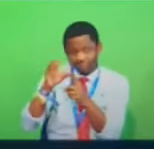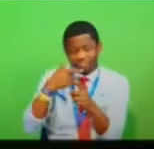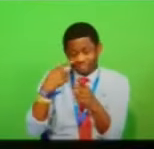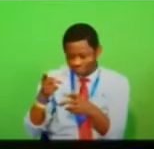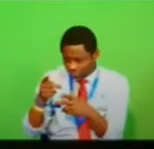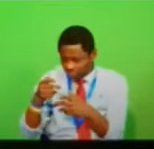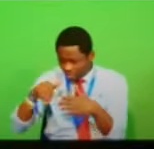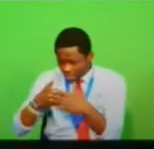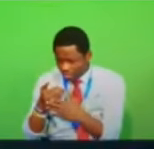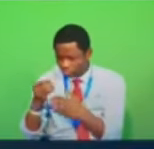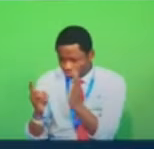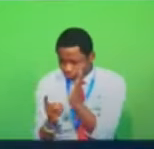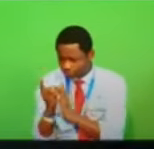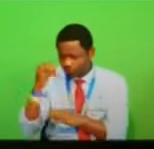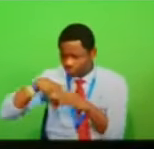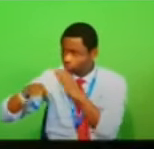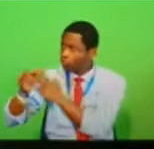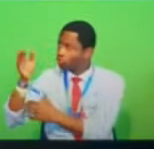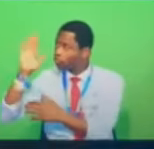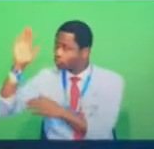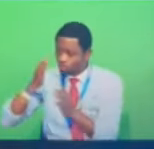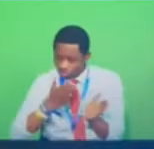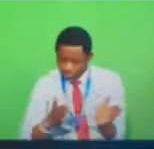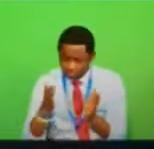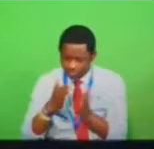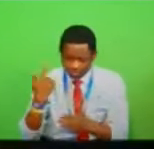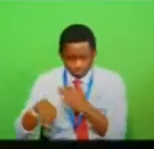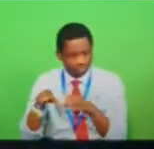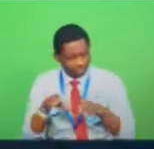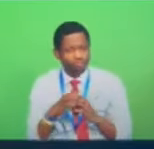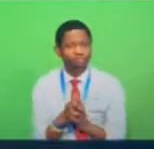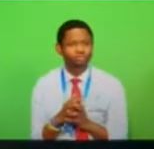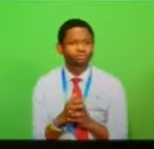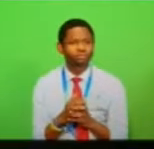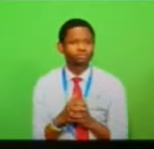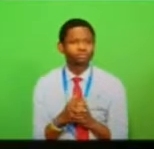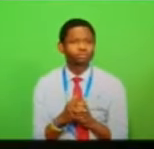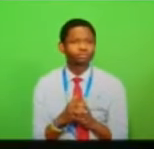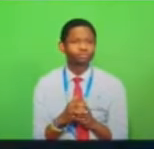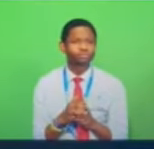development in God's agenda and what God is doing. He will introduce us into